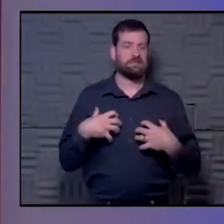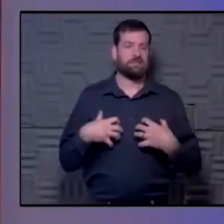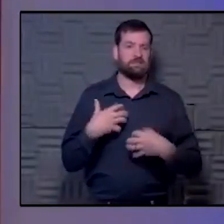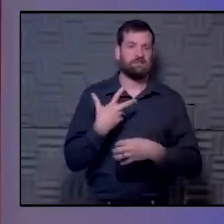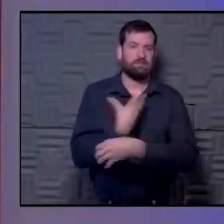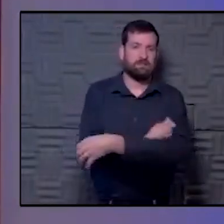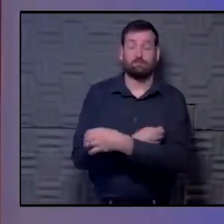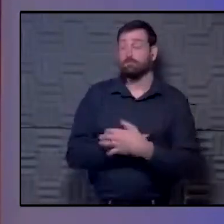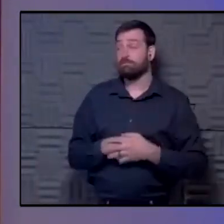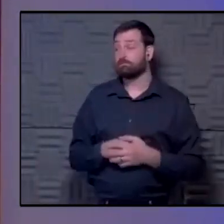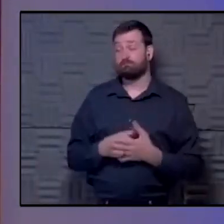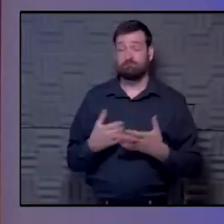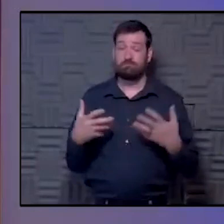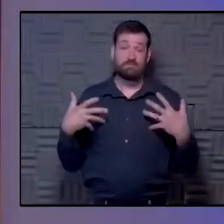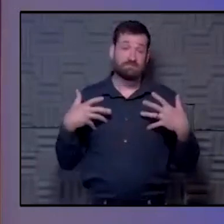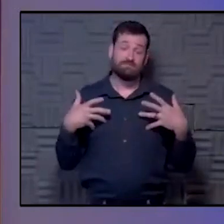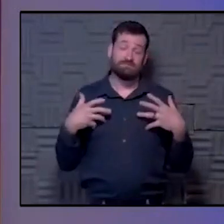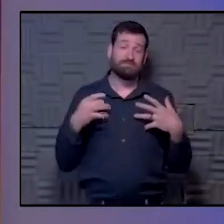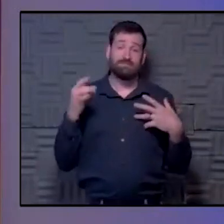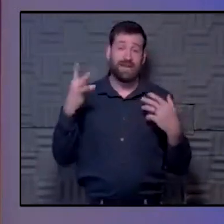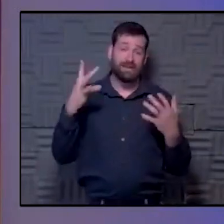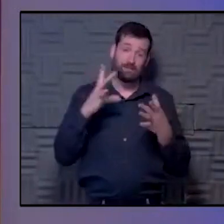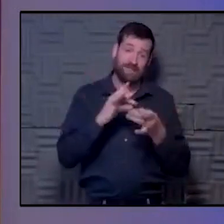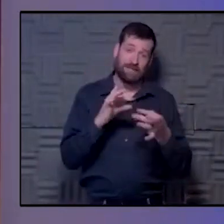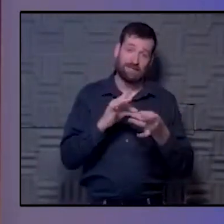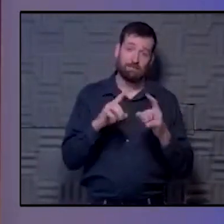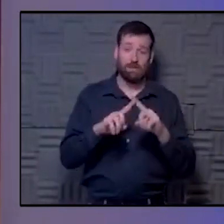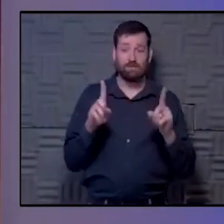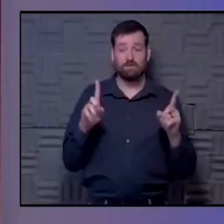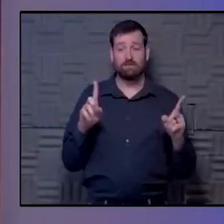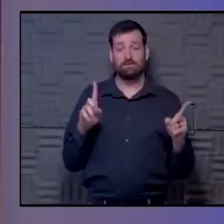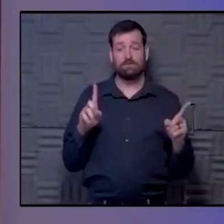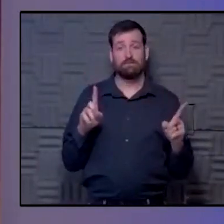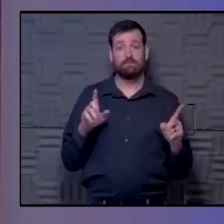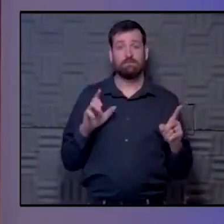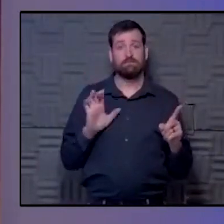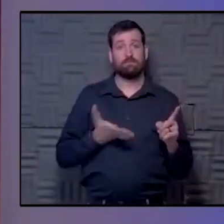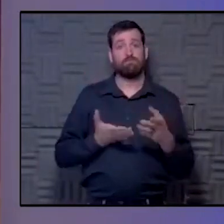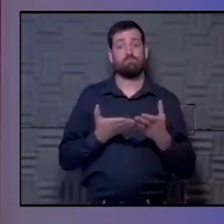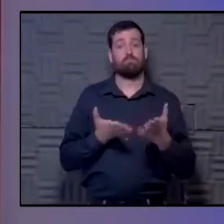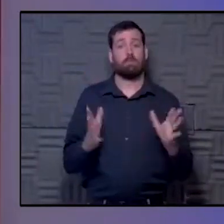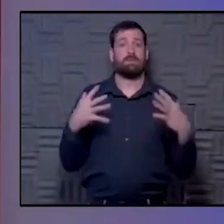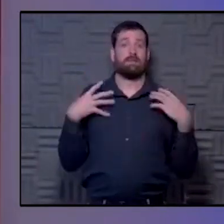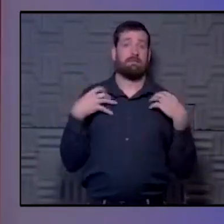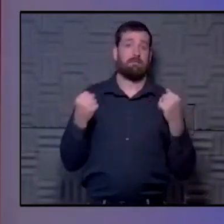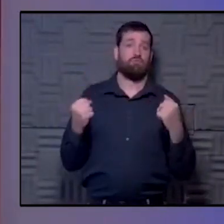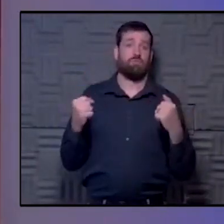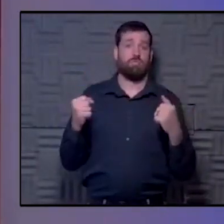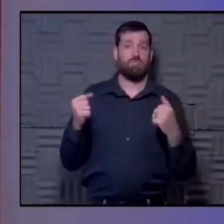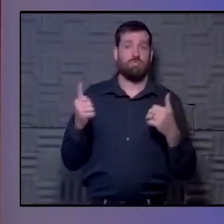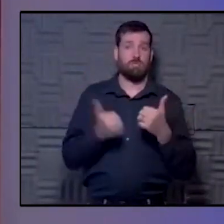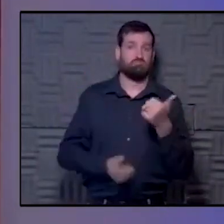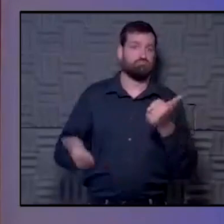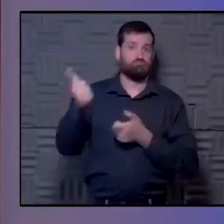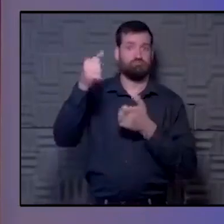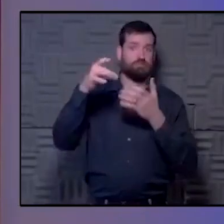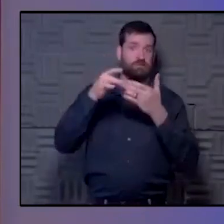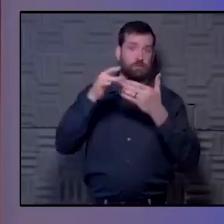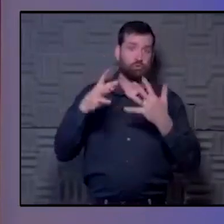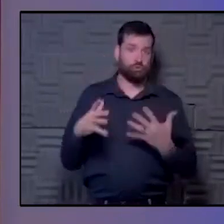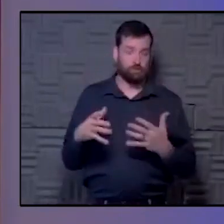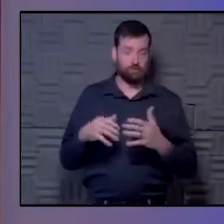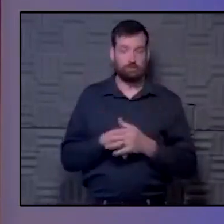mean, I hate to say it, you know, our public health officials,